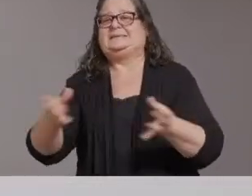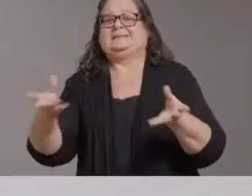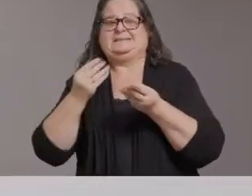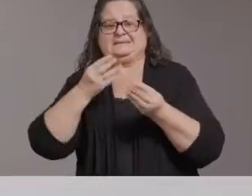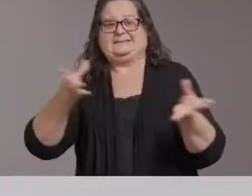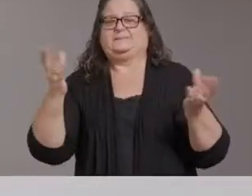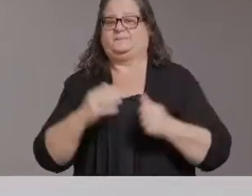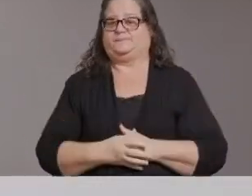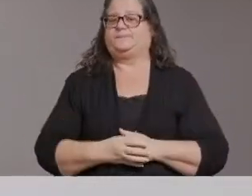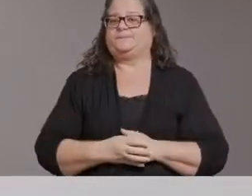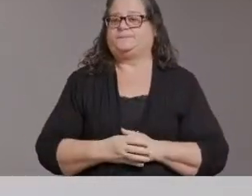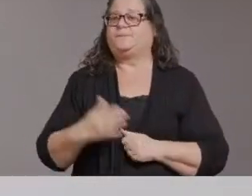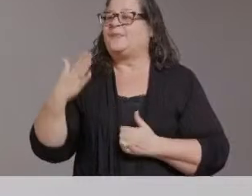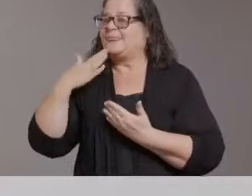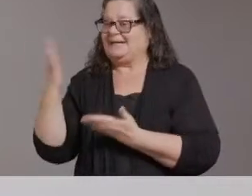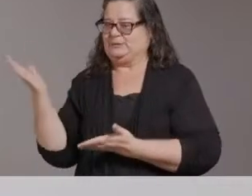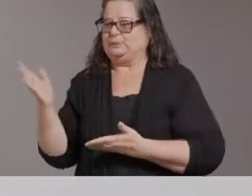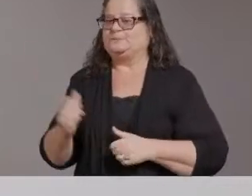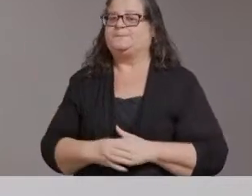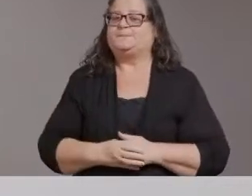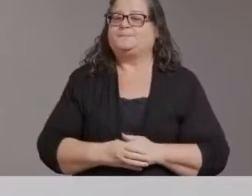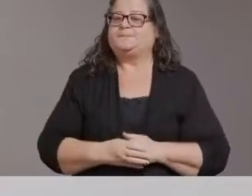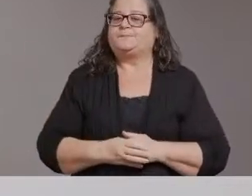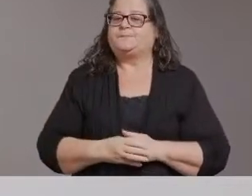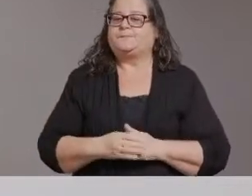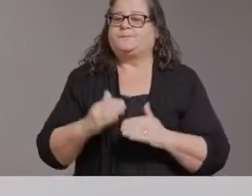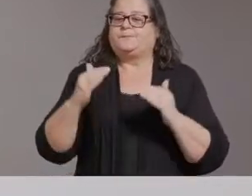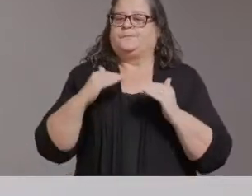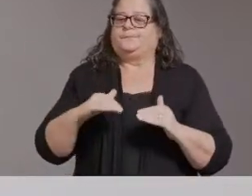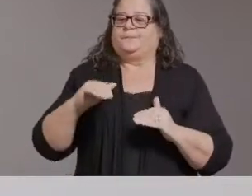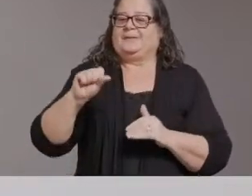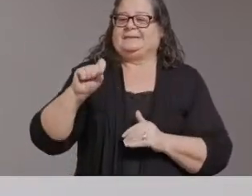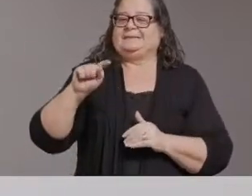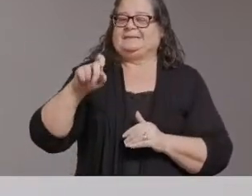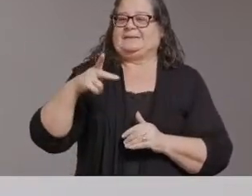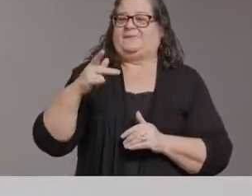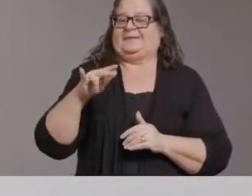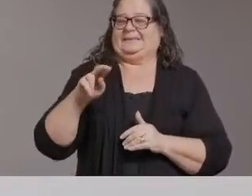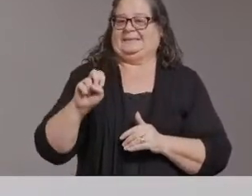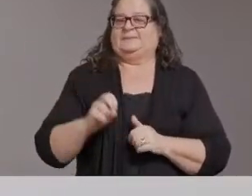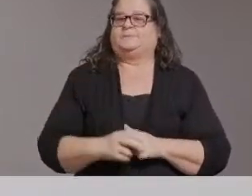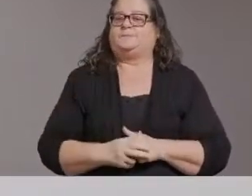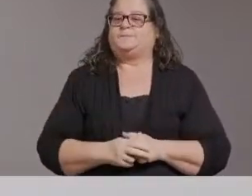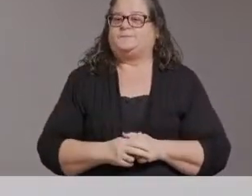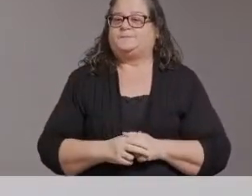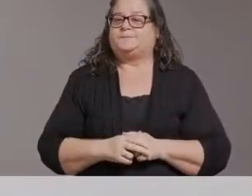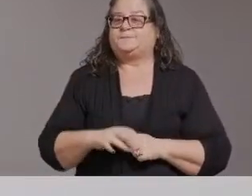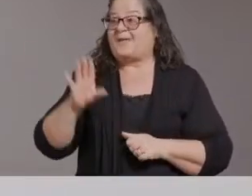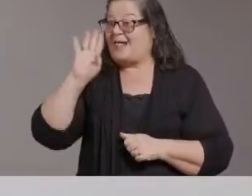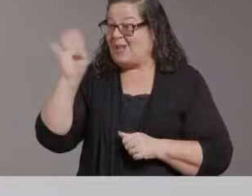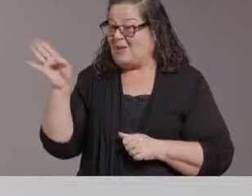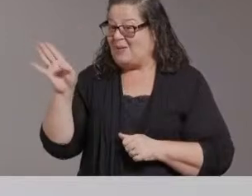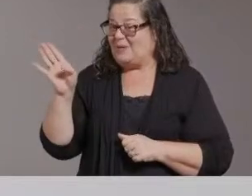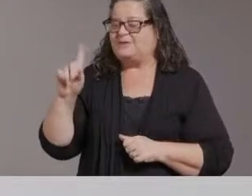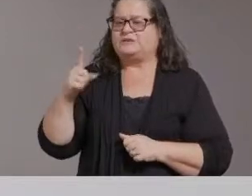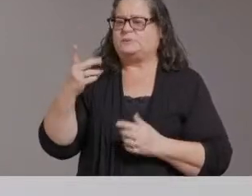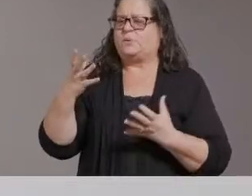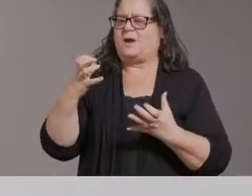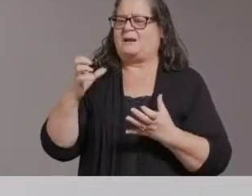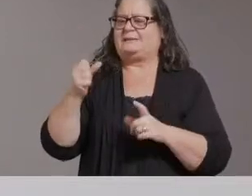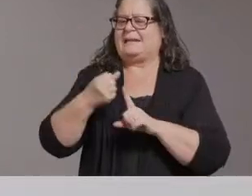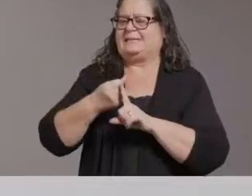Perfect, thank you. Welcome. Stephanie Ennis. Hi, Stephanie. Dr. Christ, I just wanted to expand